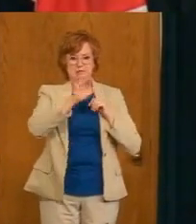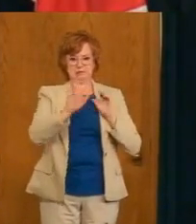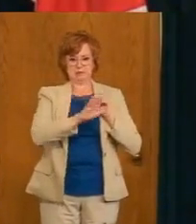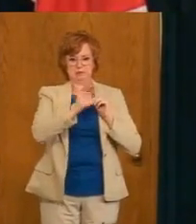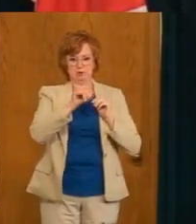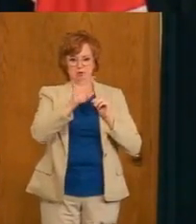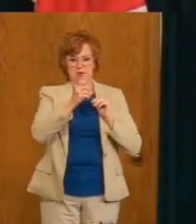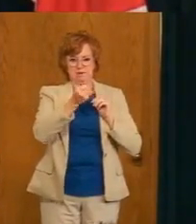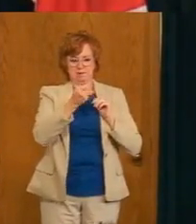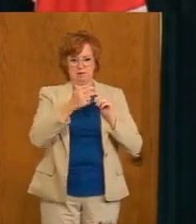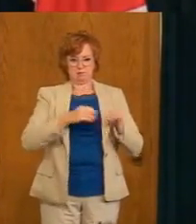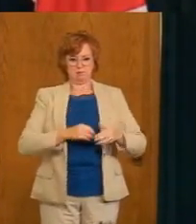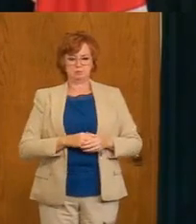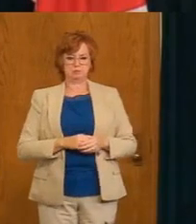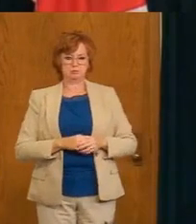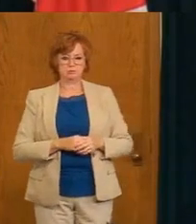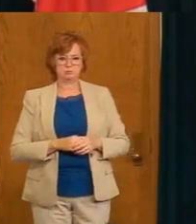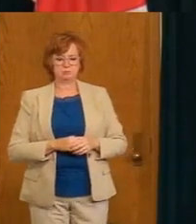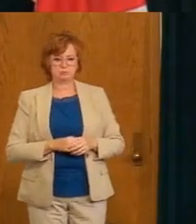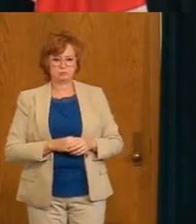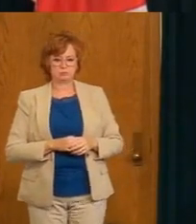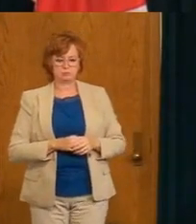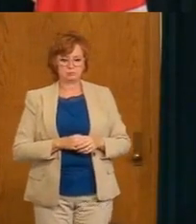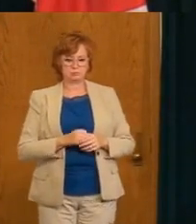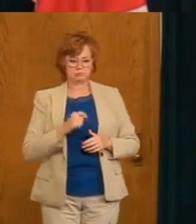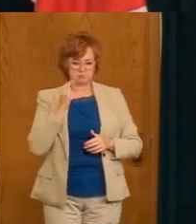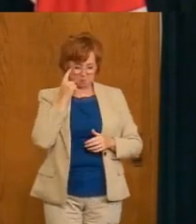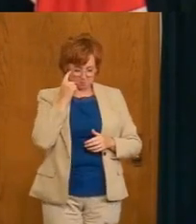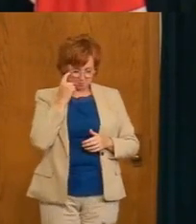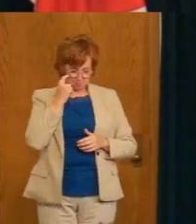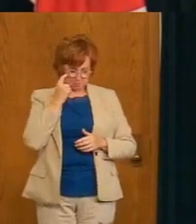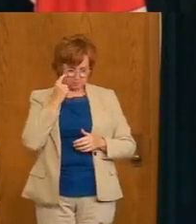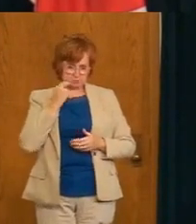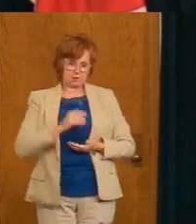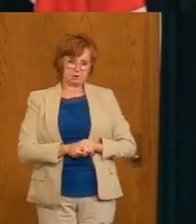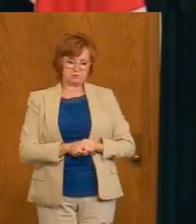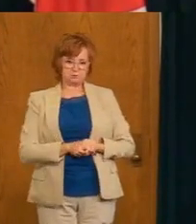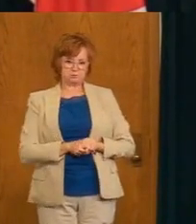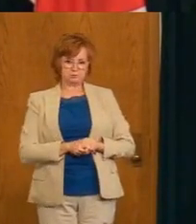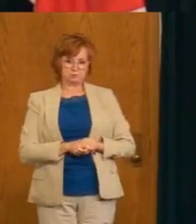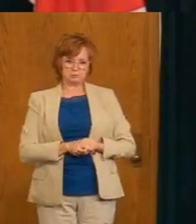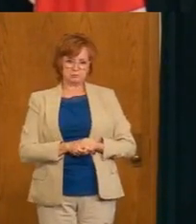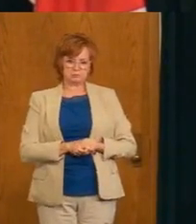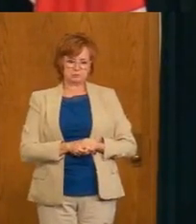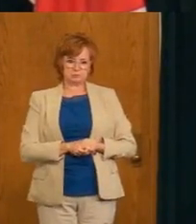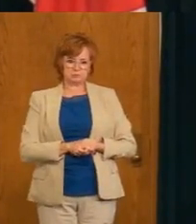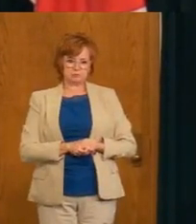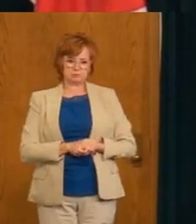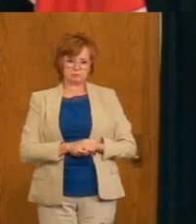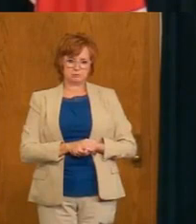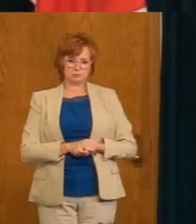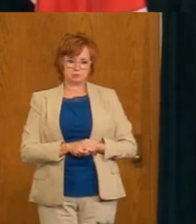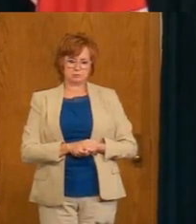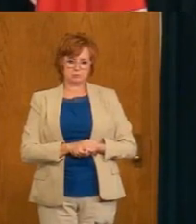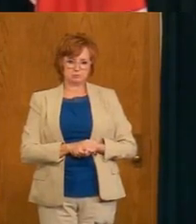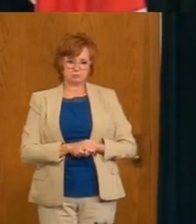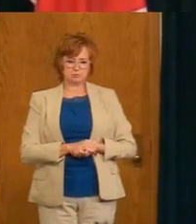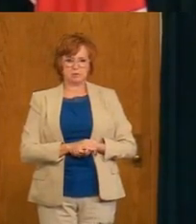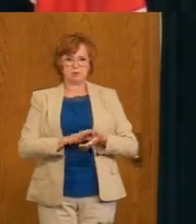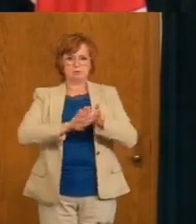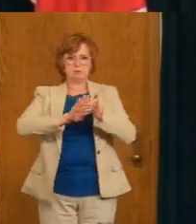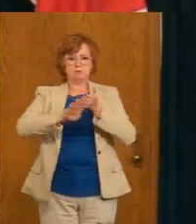see a resurgence, may have to be more specific for people who are unvaccinated at that time, and we do that all the time with pertussis,